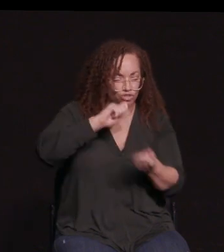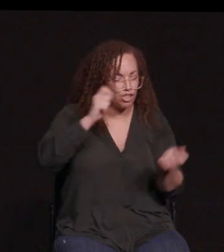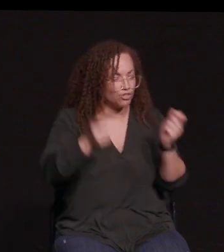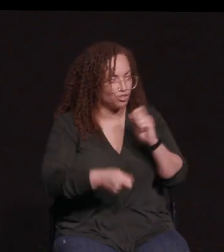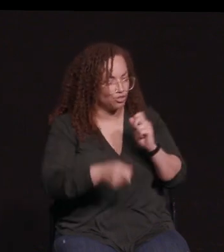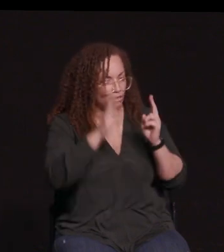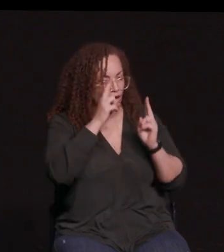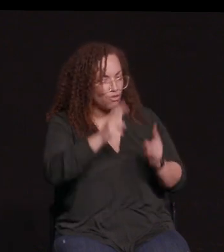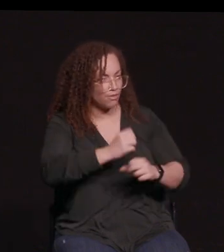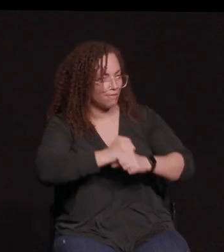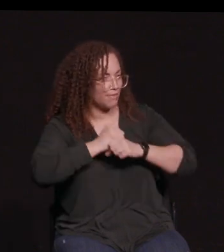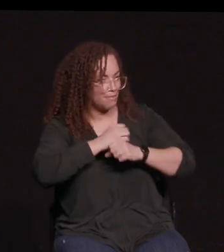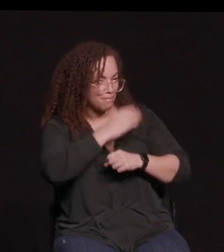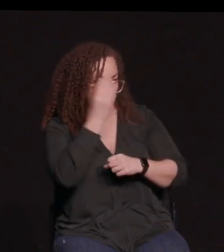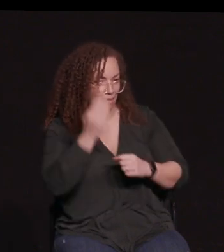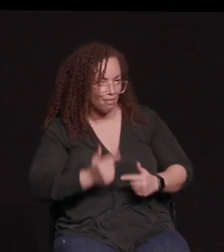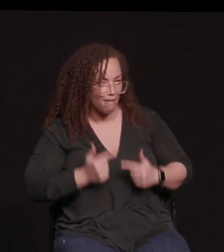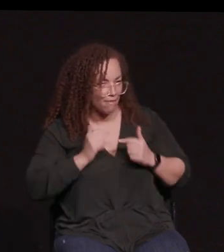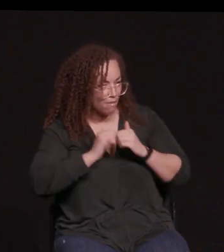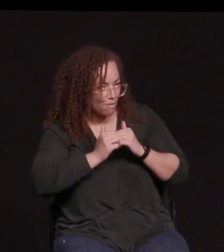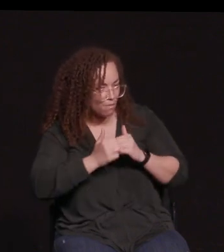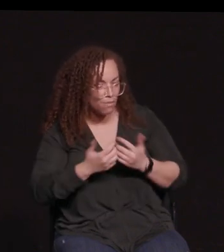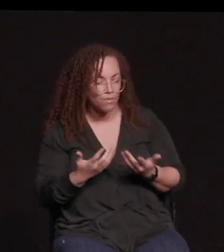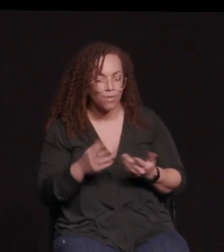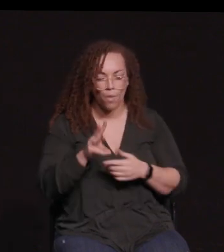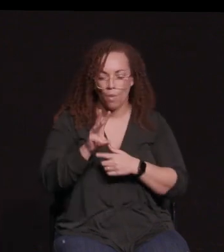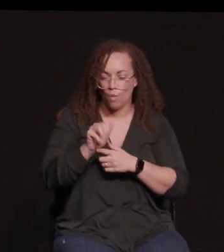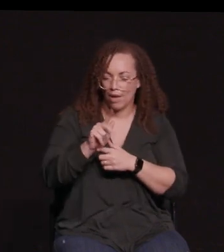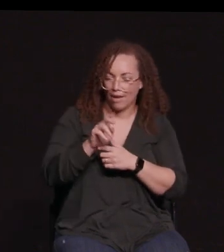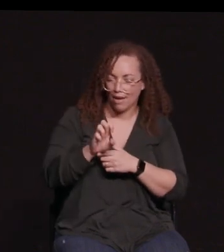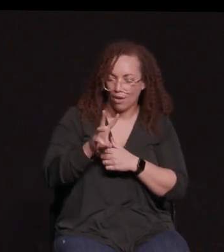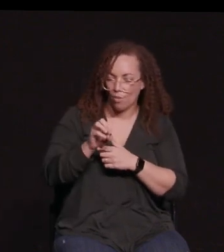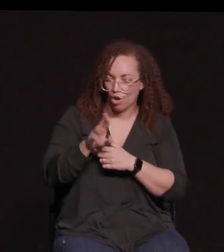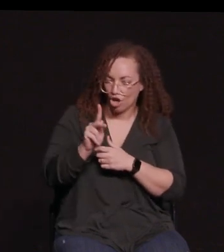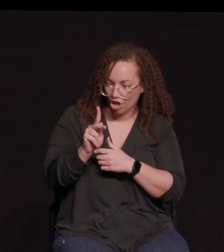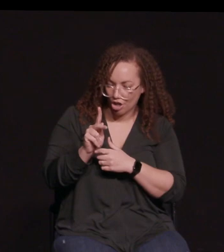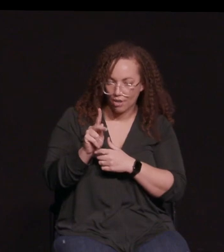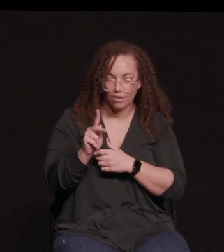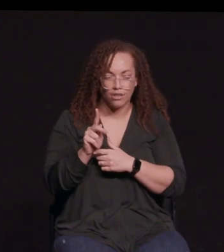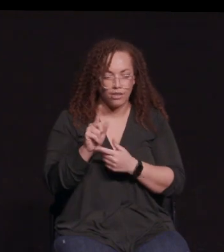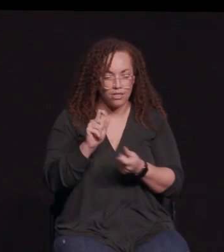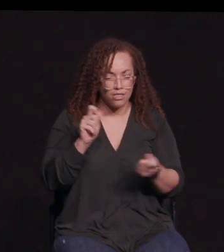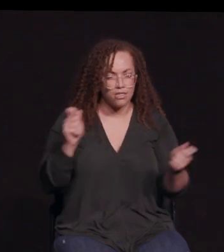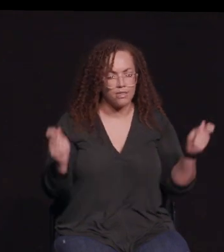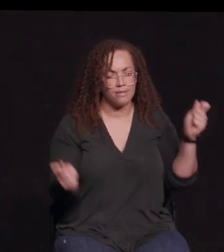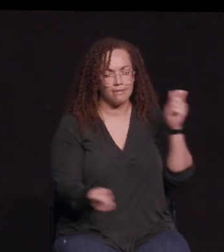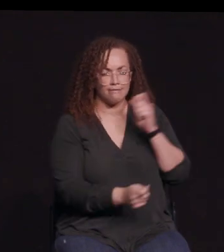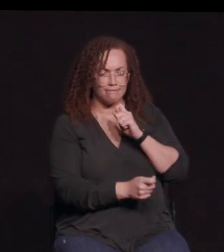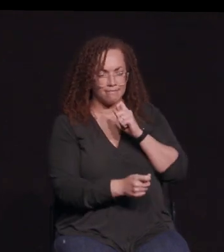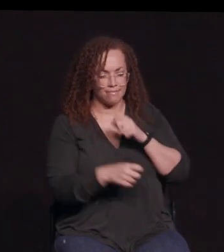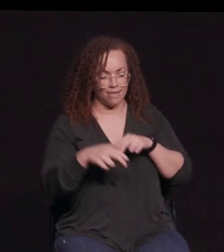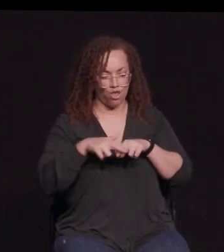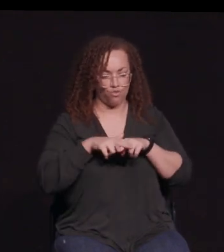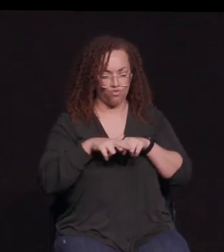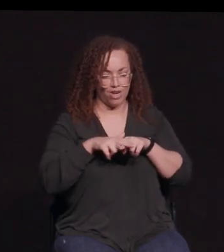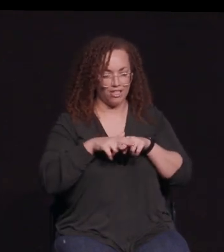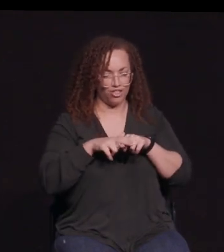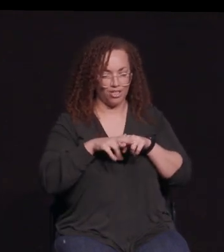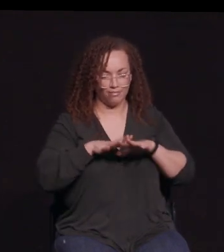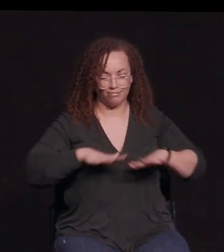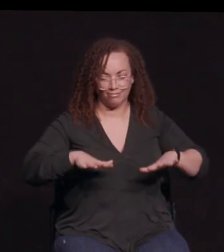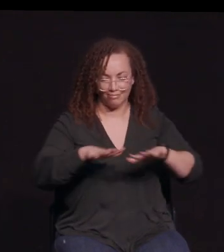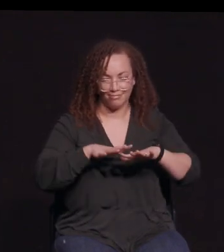life. Wake work transforms the transit station into a site of